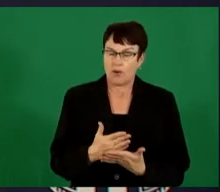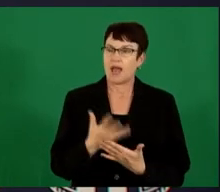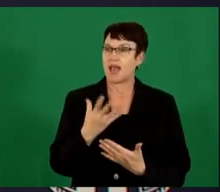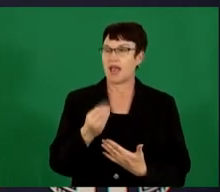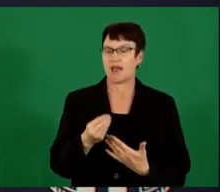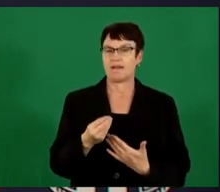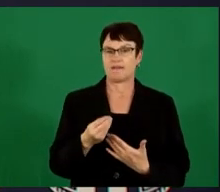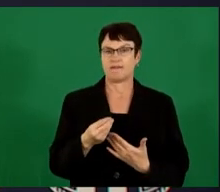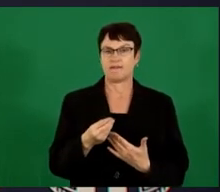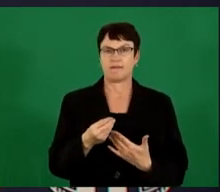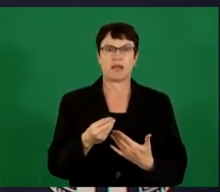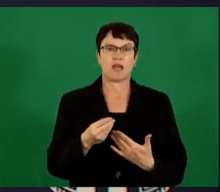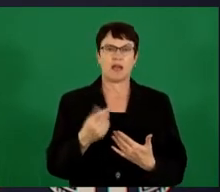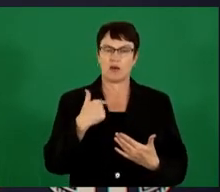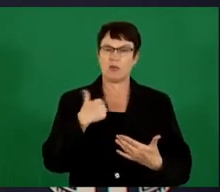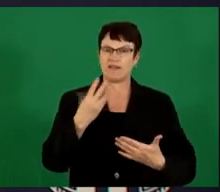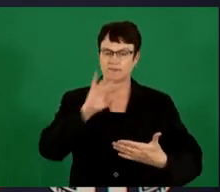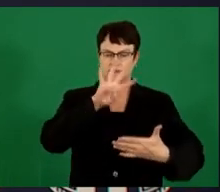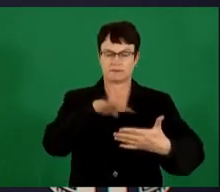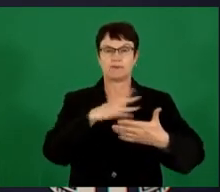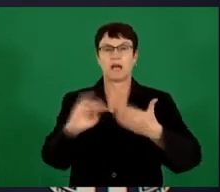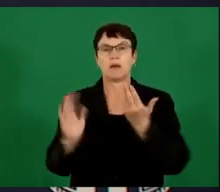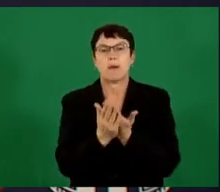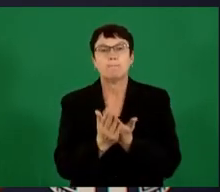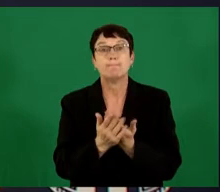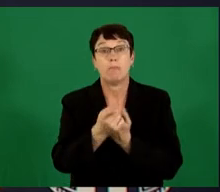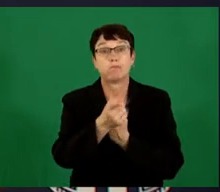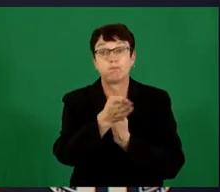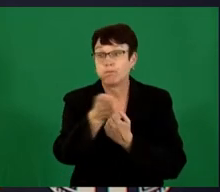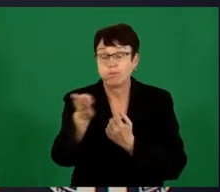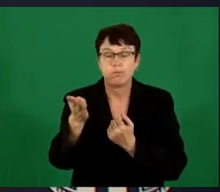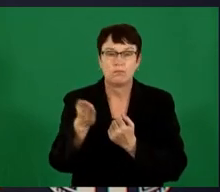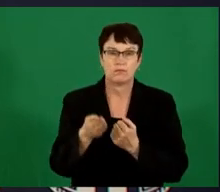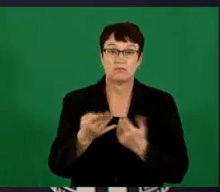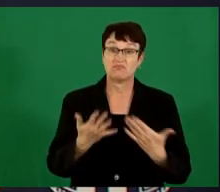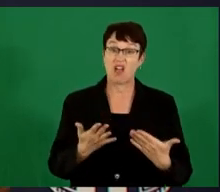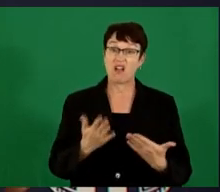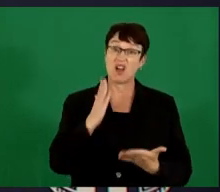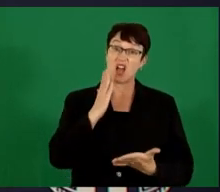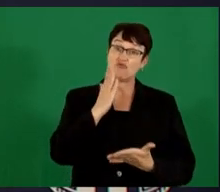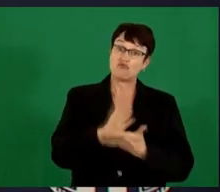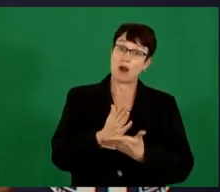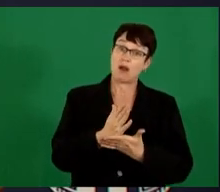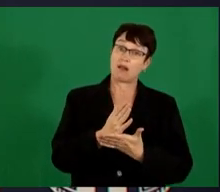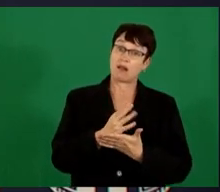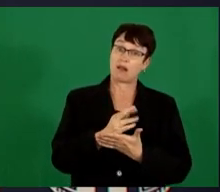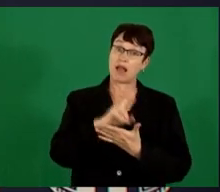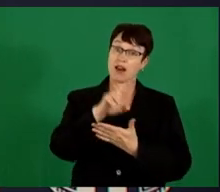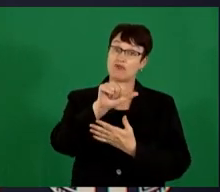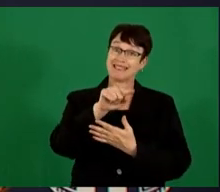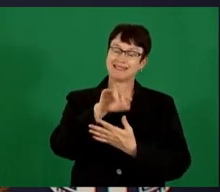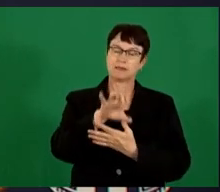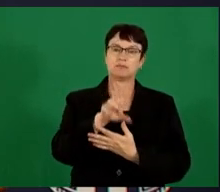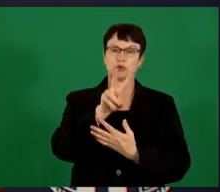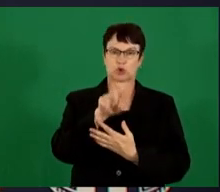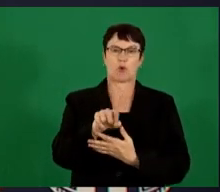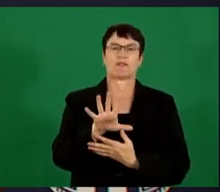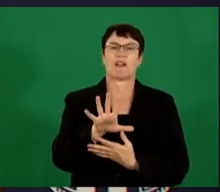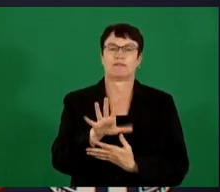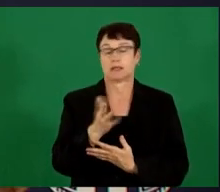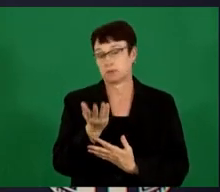have got a sheet that we have included with the MPC statement, is at 2.5 in real terms. On a